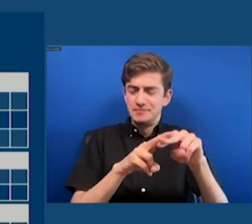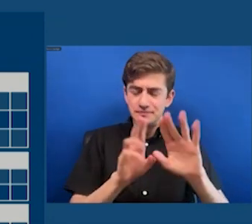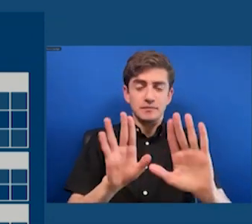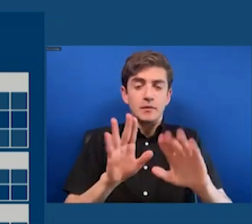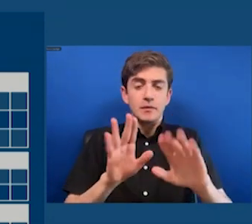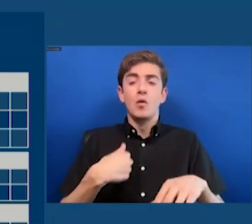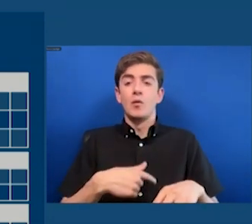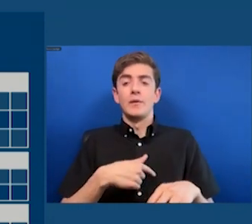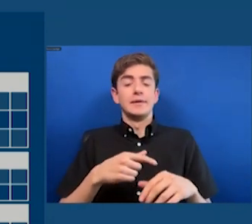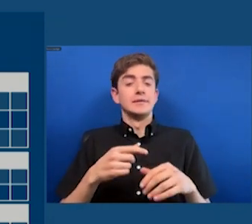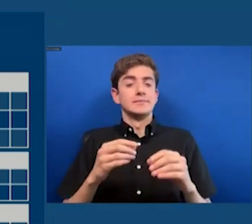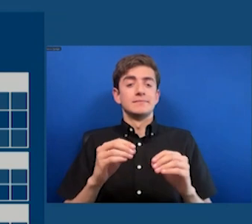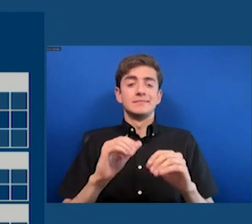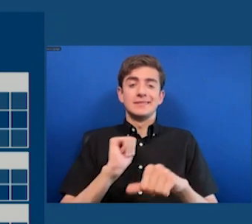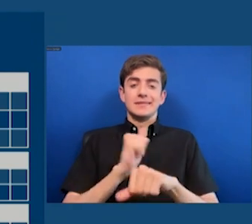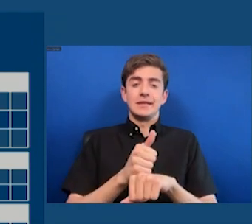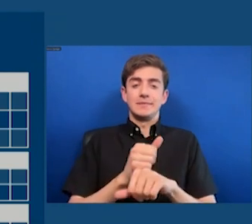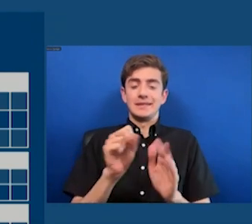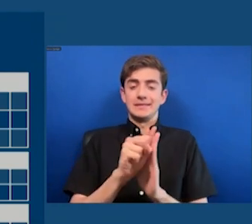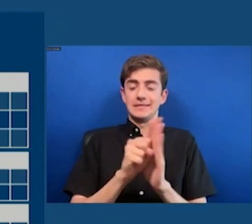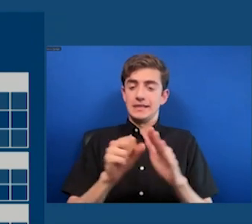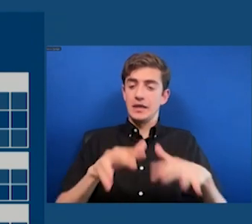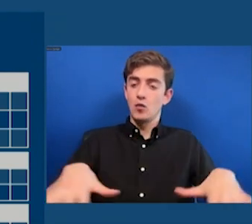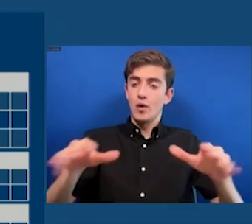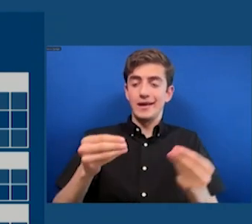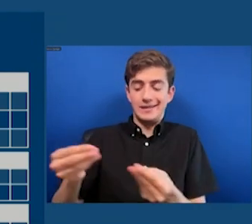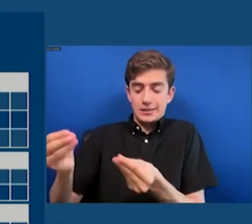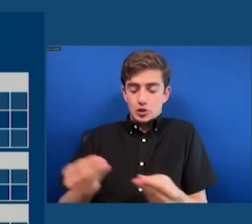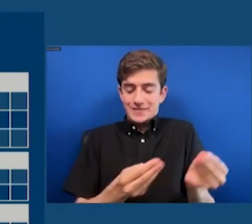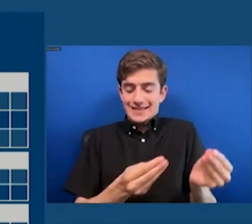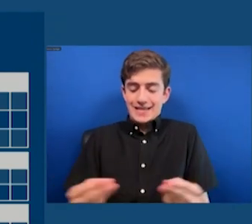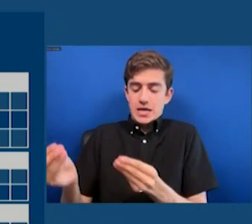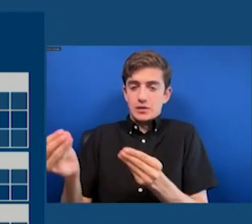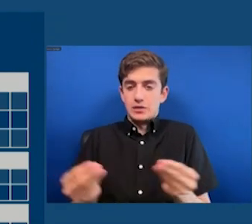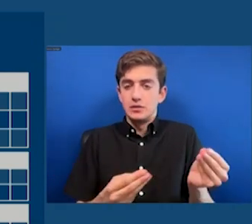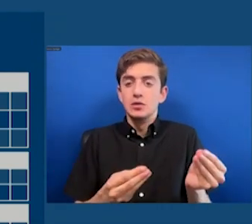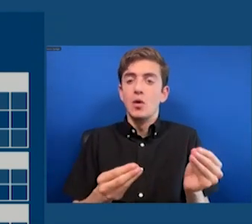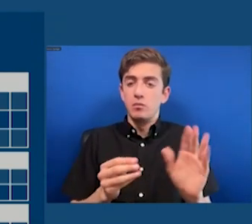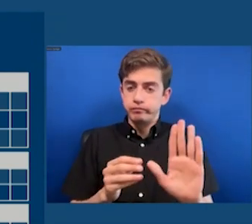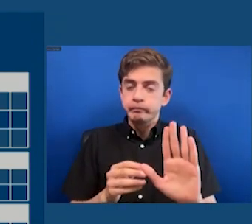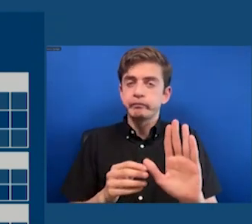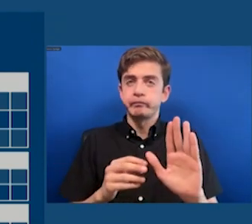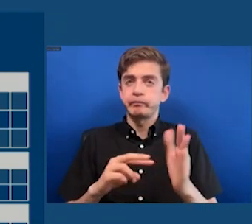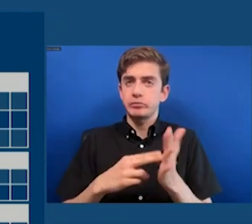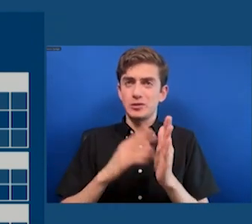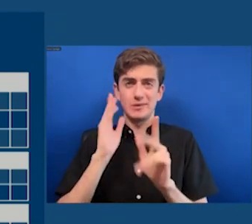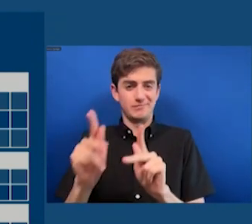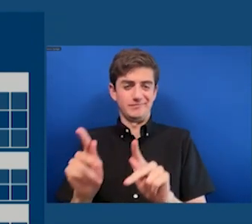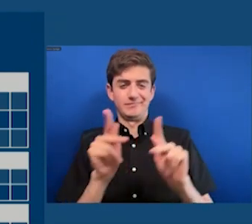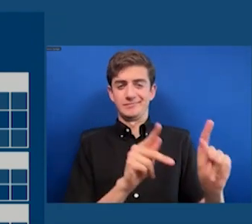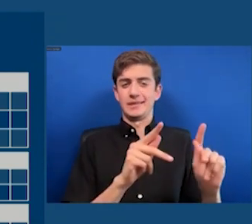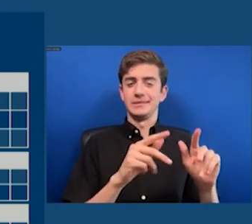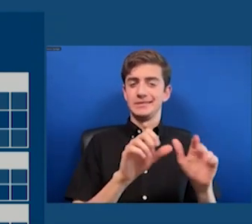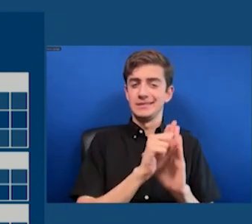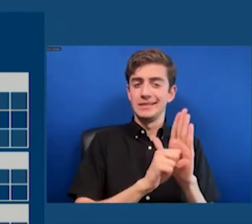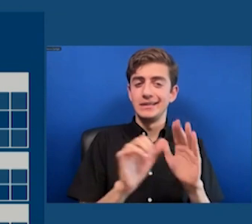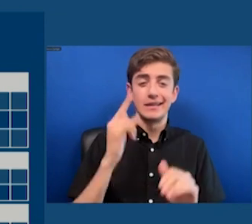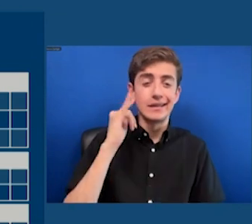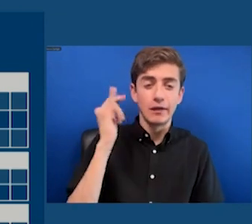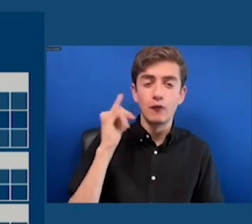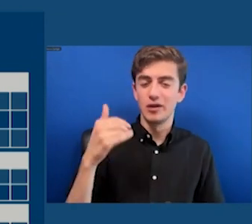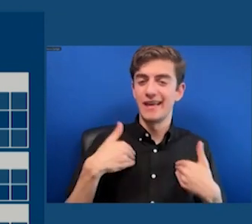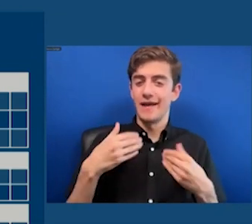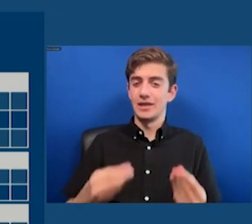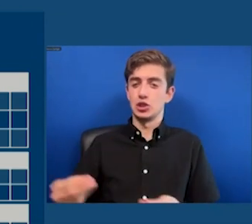fiscal intermediary. What that means is we'll be like states like California that have one fiscal intermediary managing